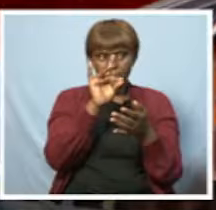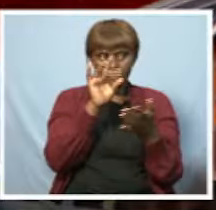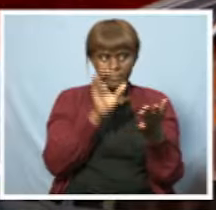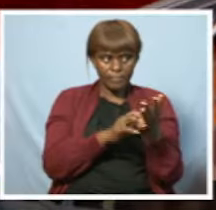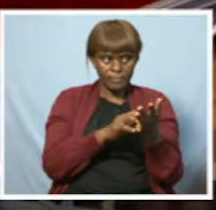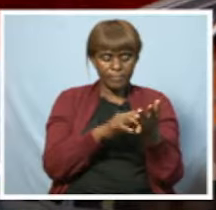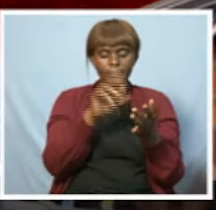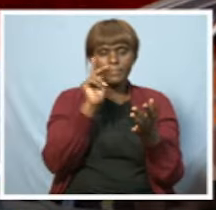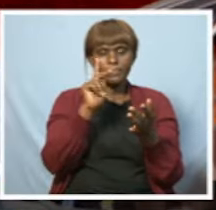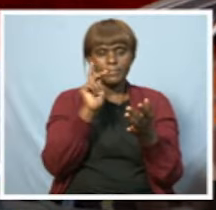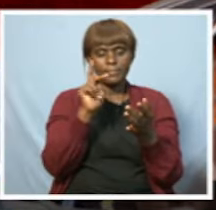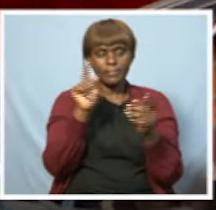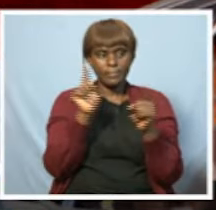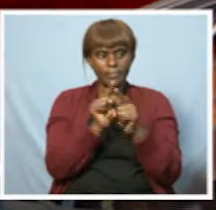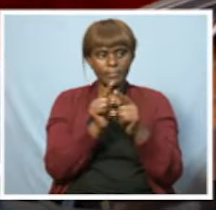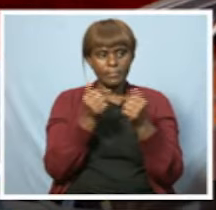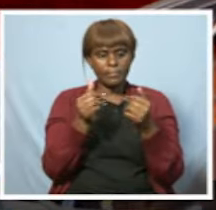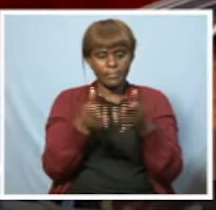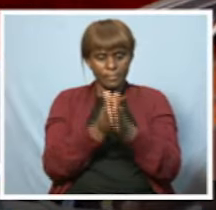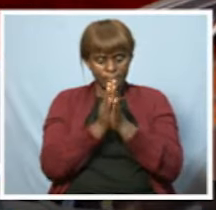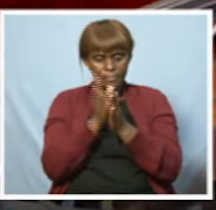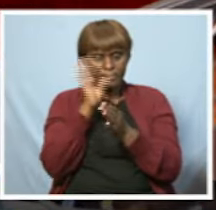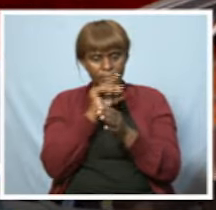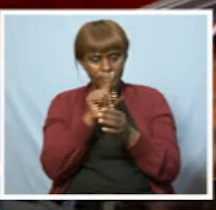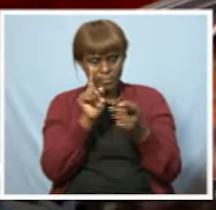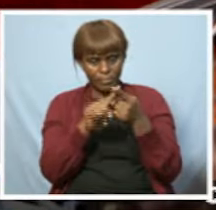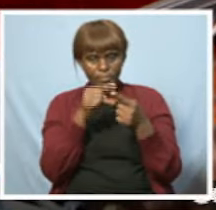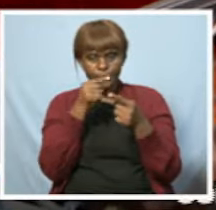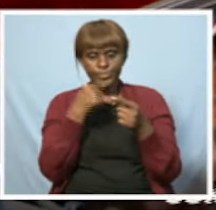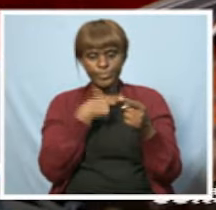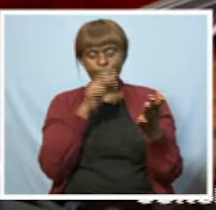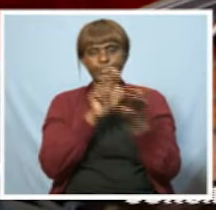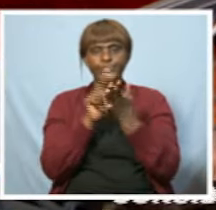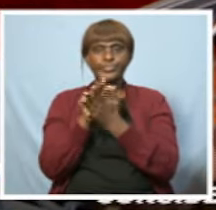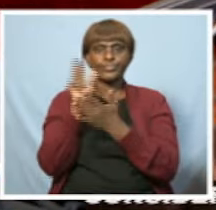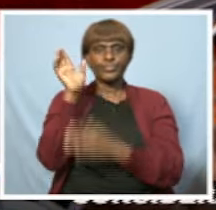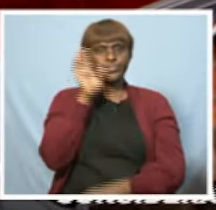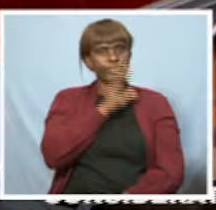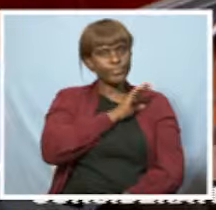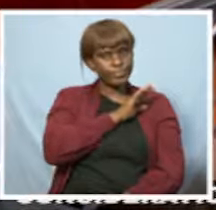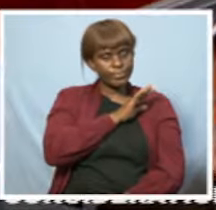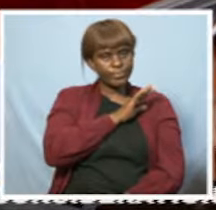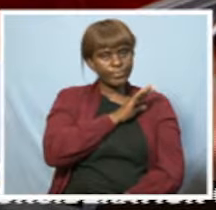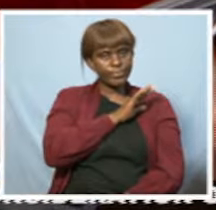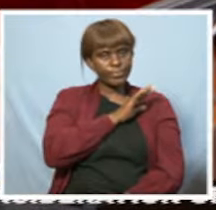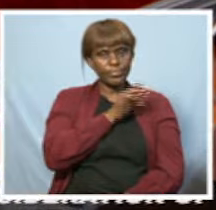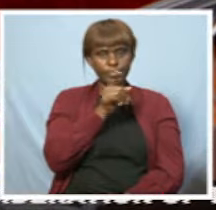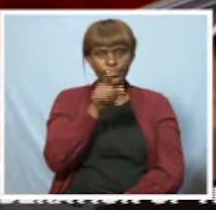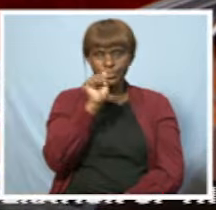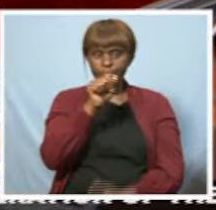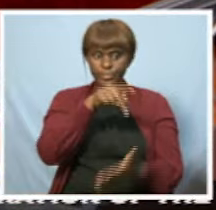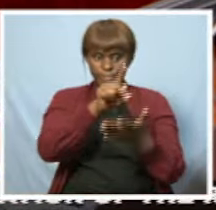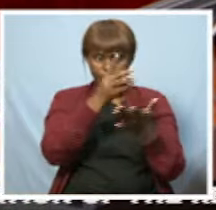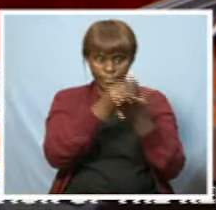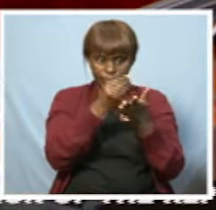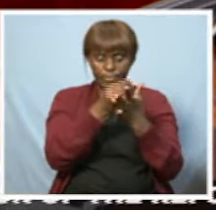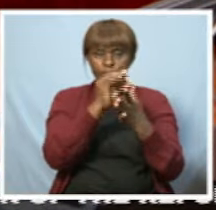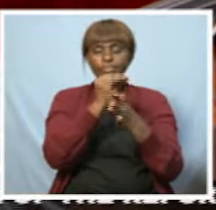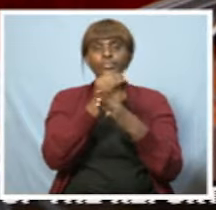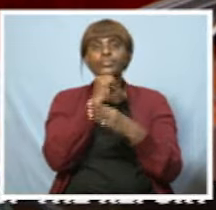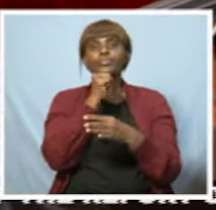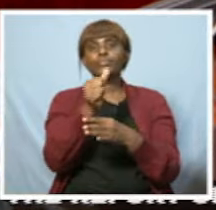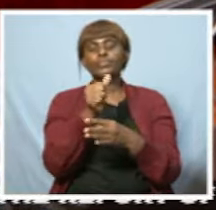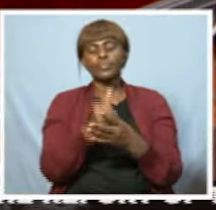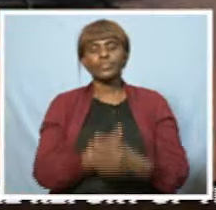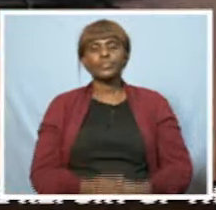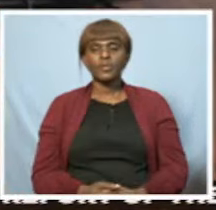1,308,000 kwacha, and he claims to say this is the contract I signed, will you pay him the money or not?